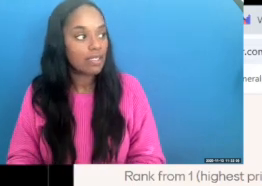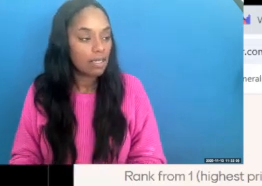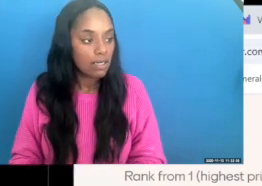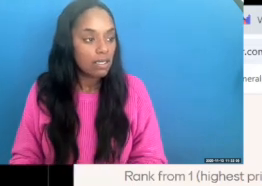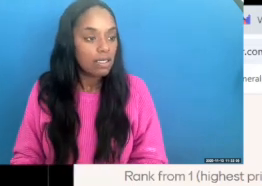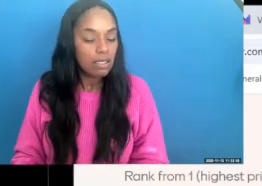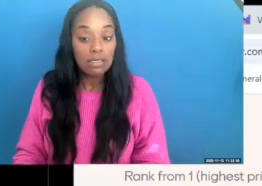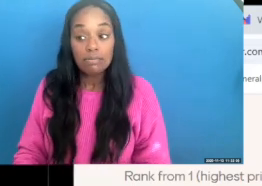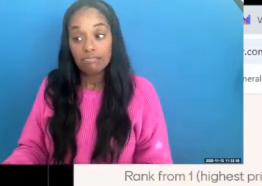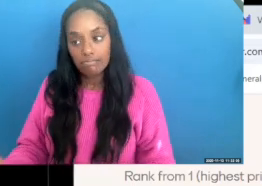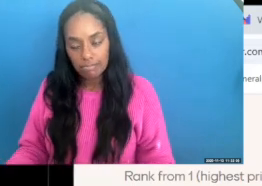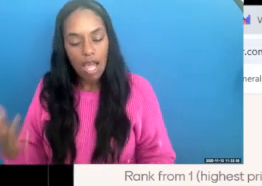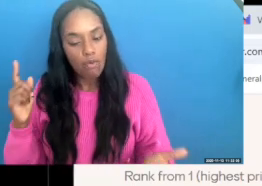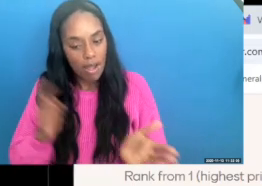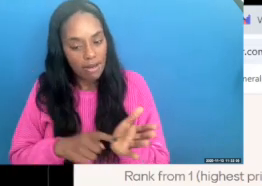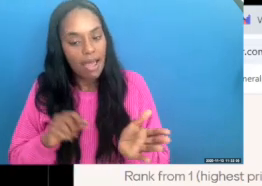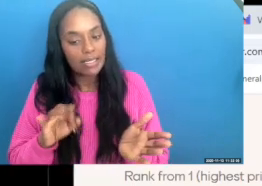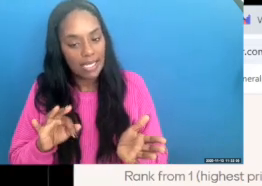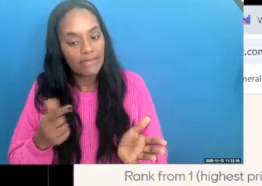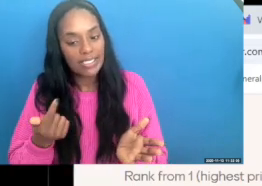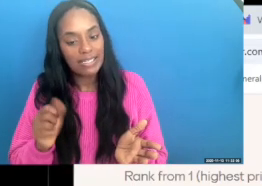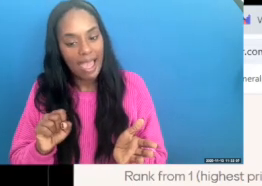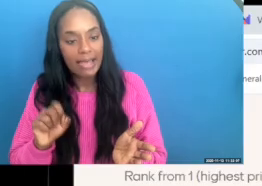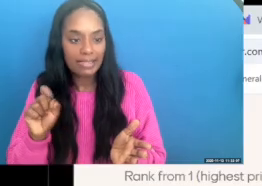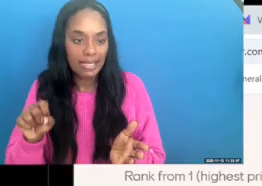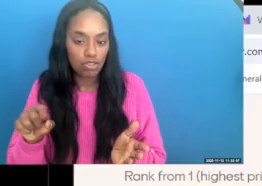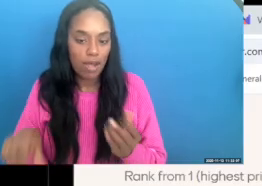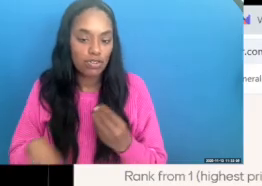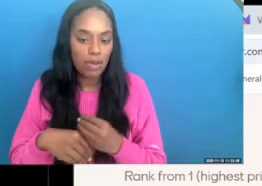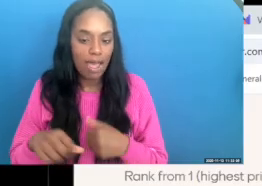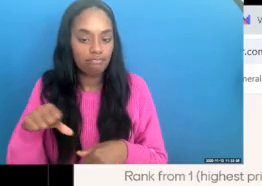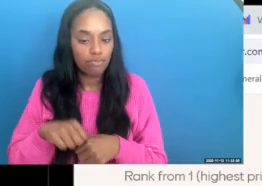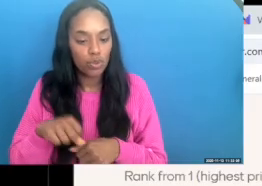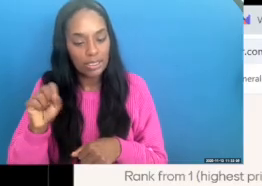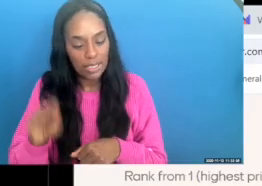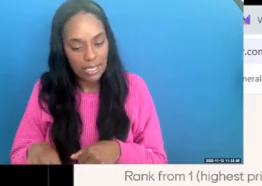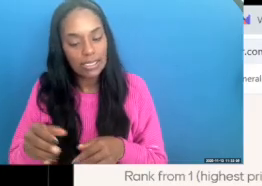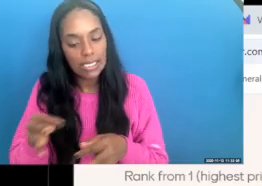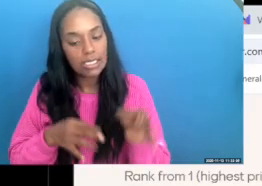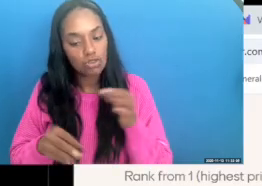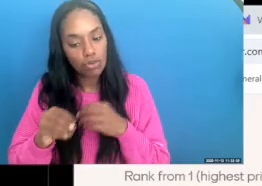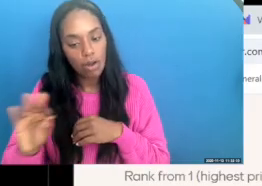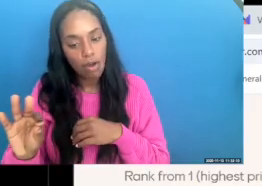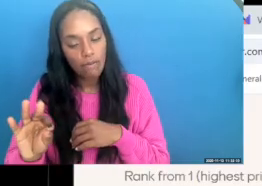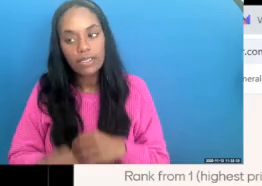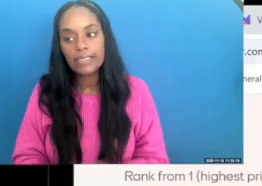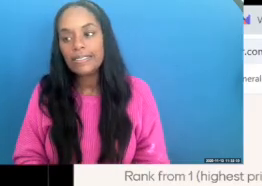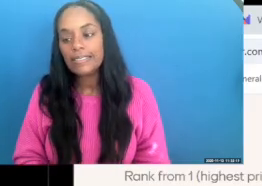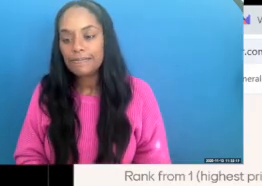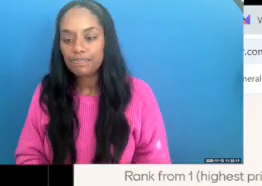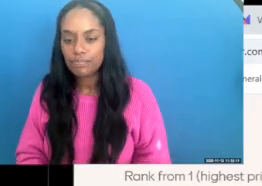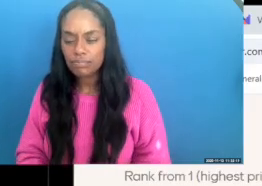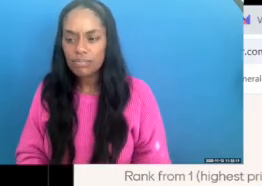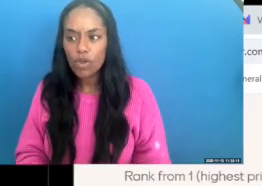can't afford to also go charge it. And I recognize that if they have a gas vehicle, they have to put in fuel. There